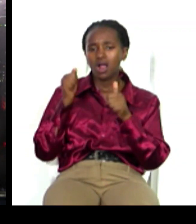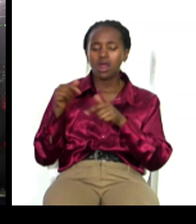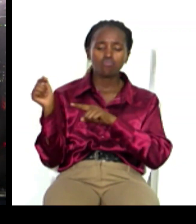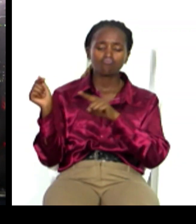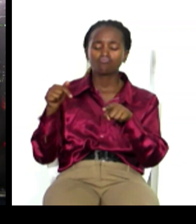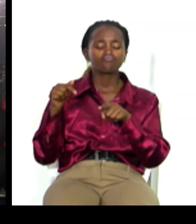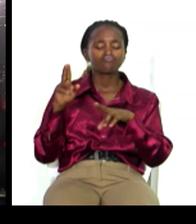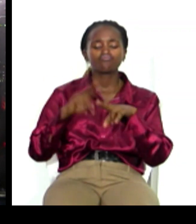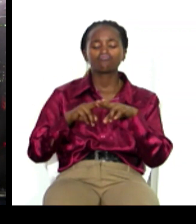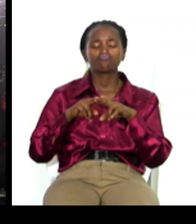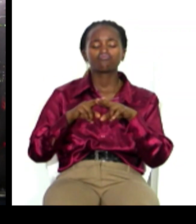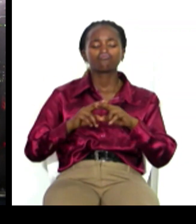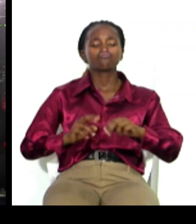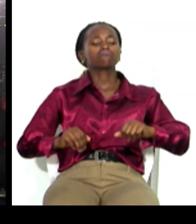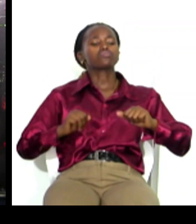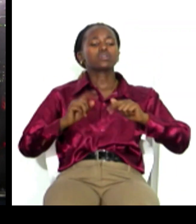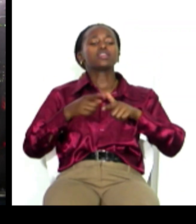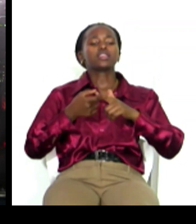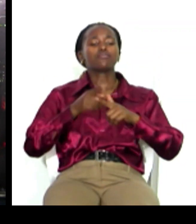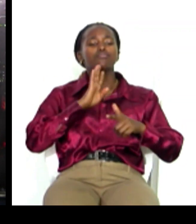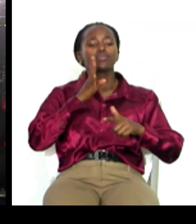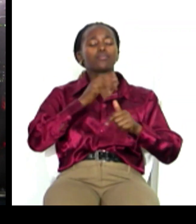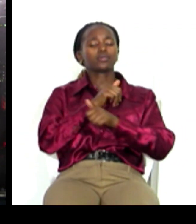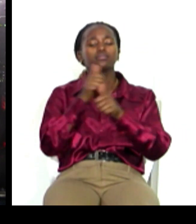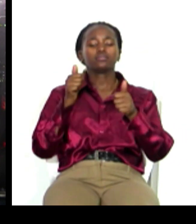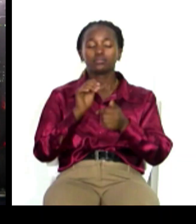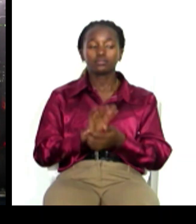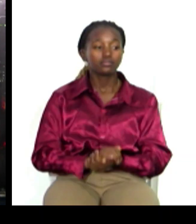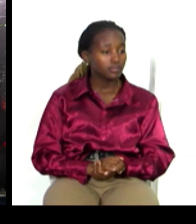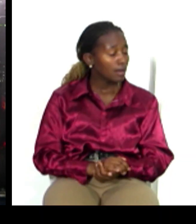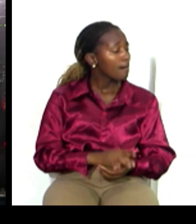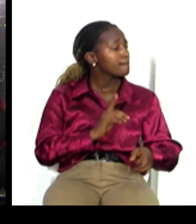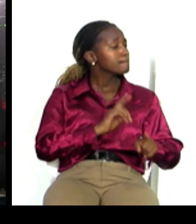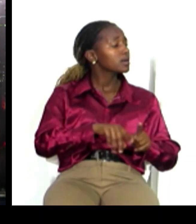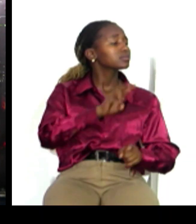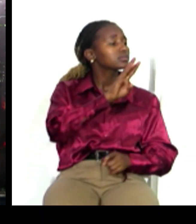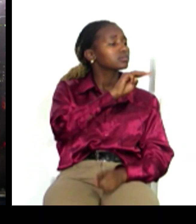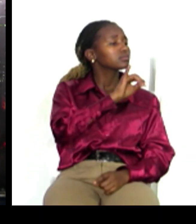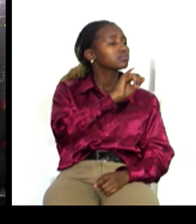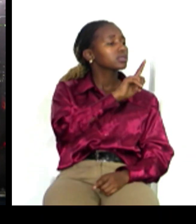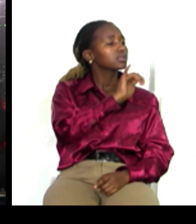kiti. But then Millie Odhiambo said that